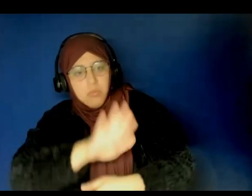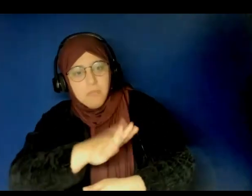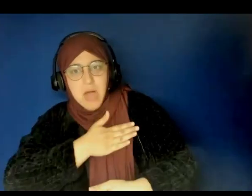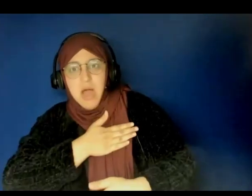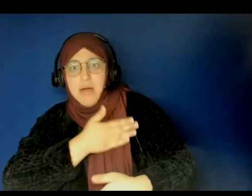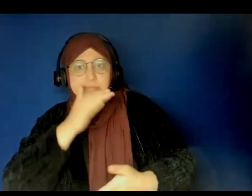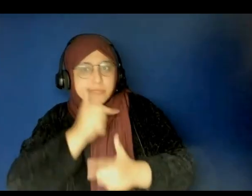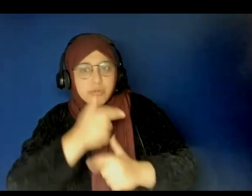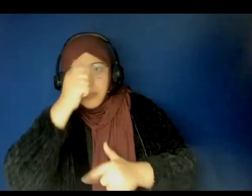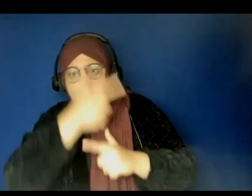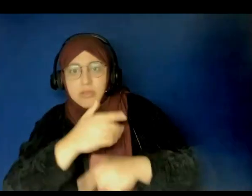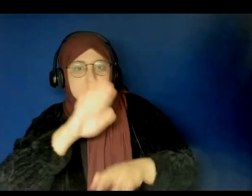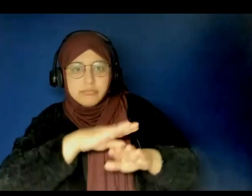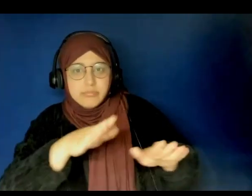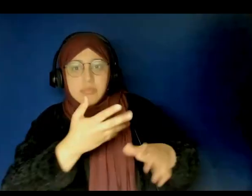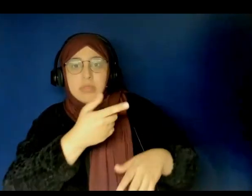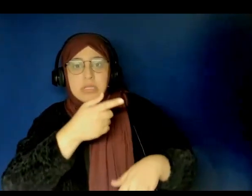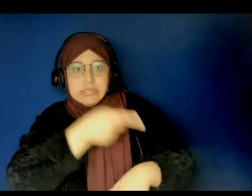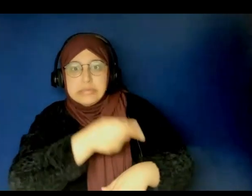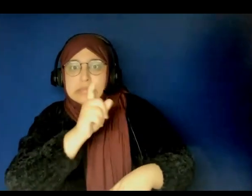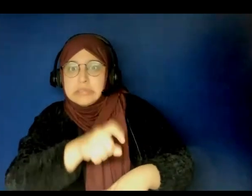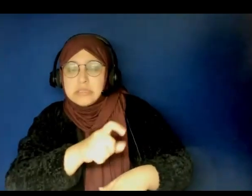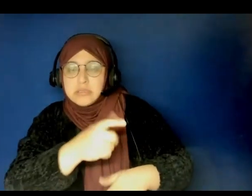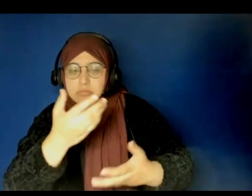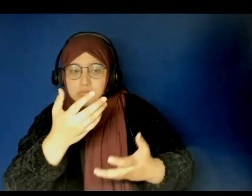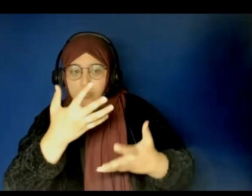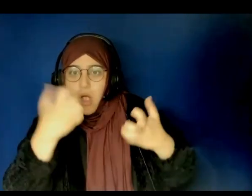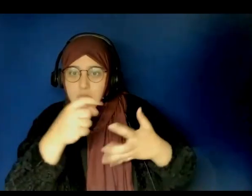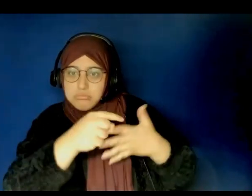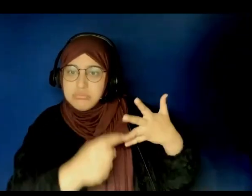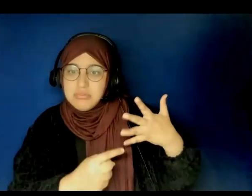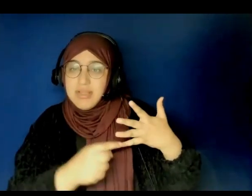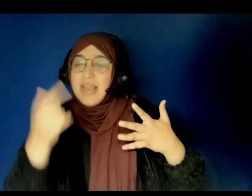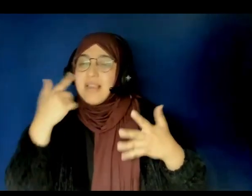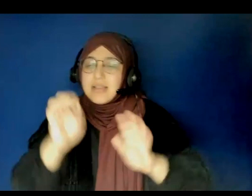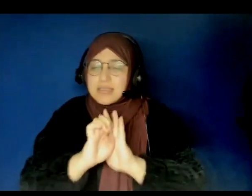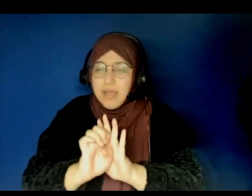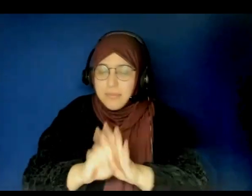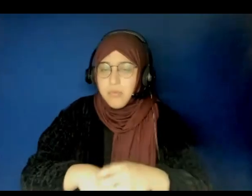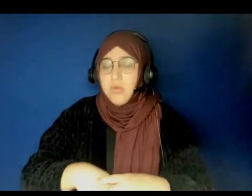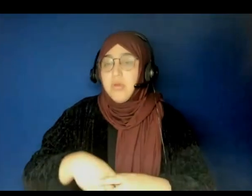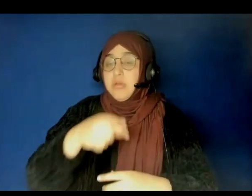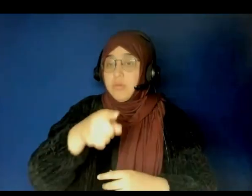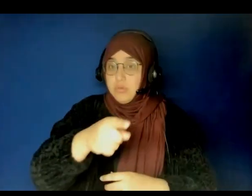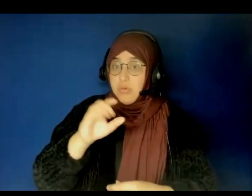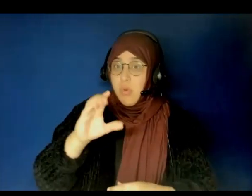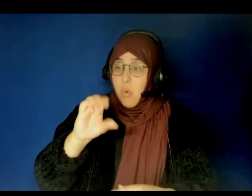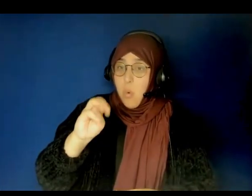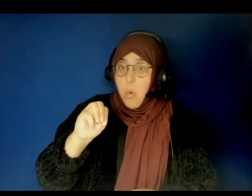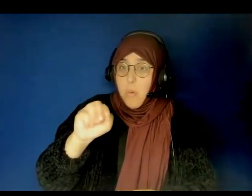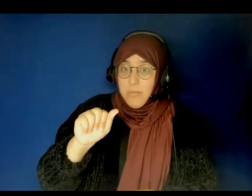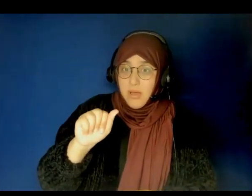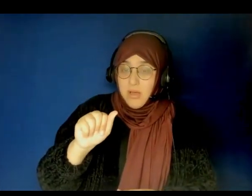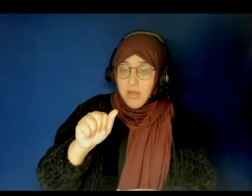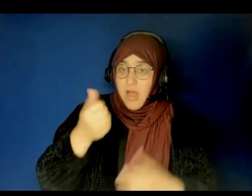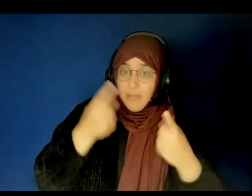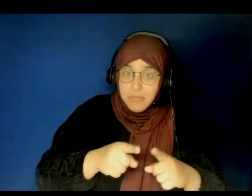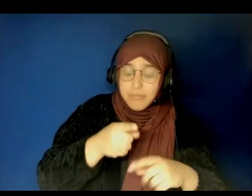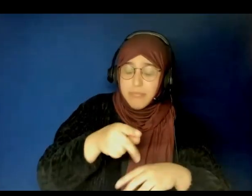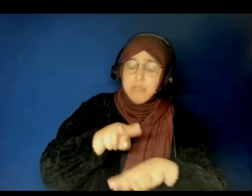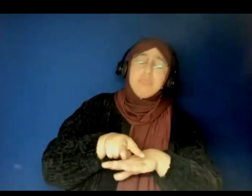example, are comatose and unable to communicate in any way to your family will be